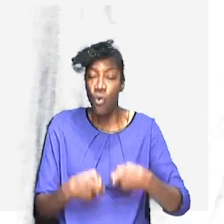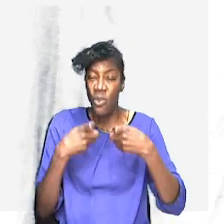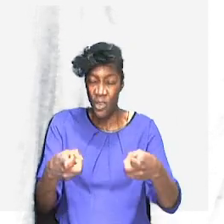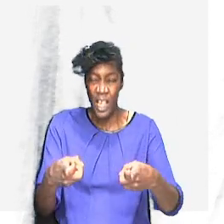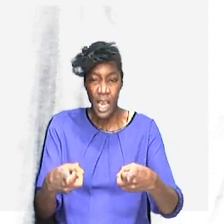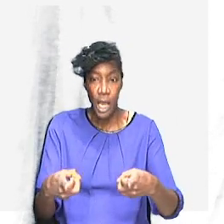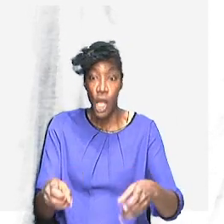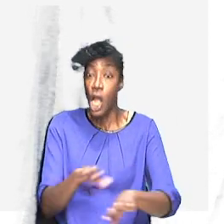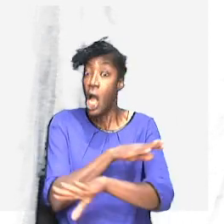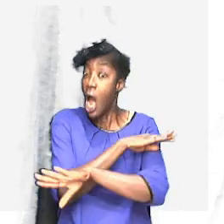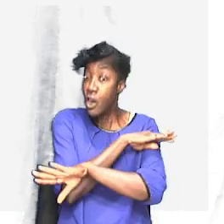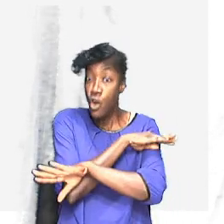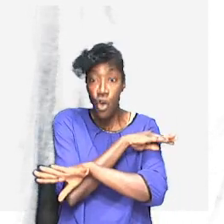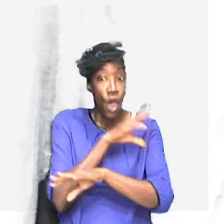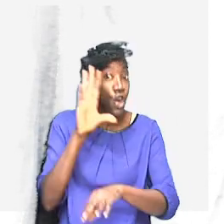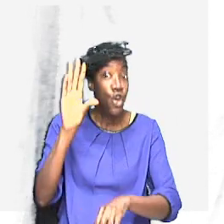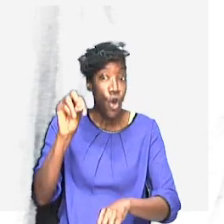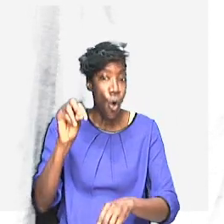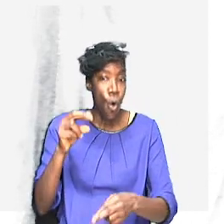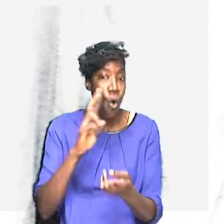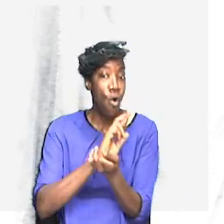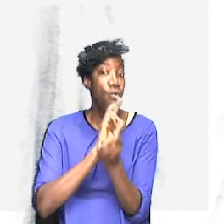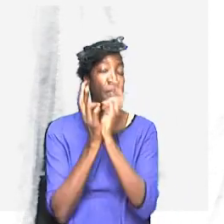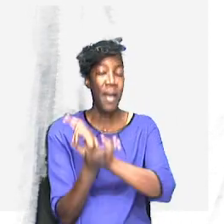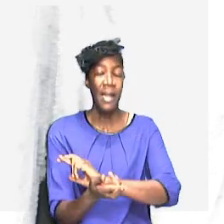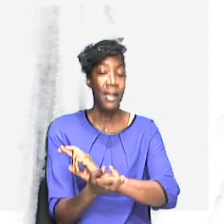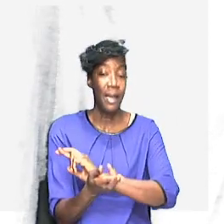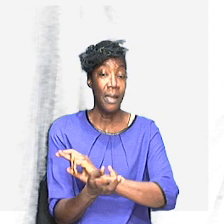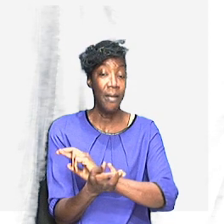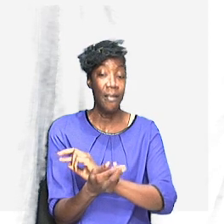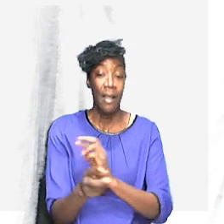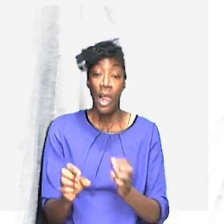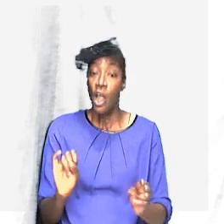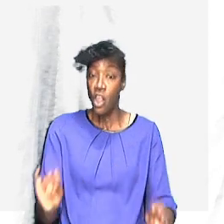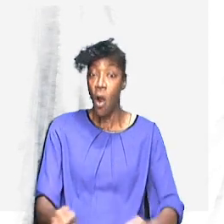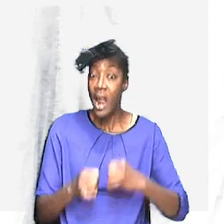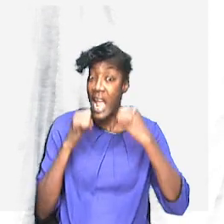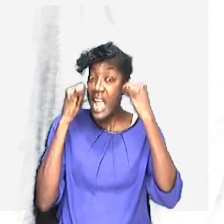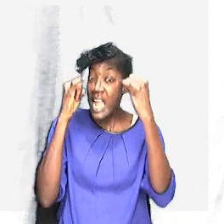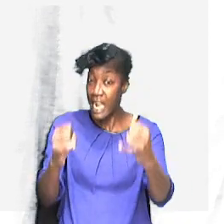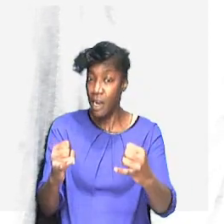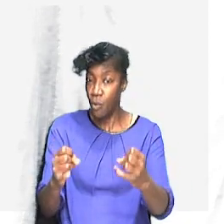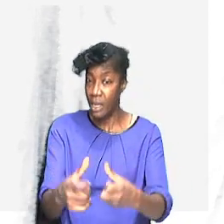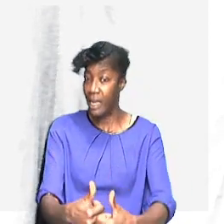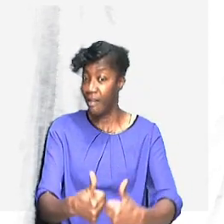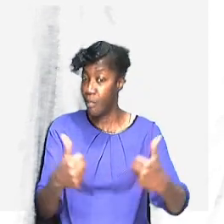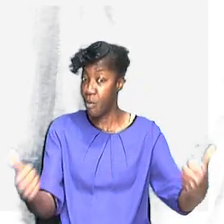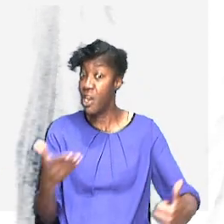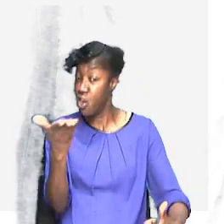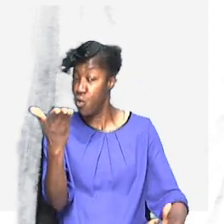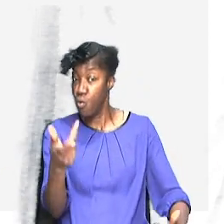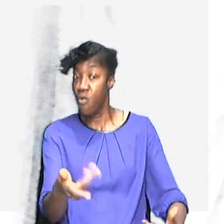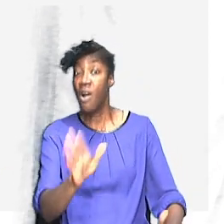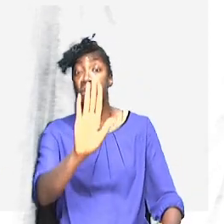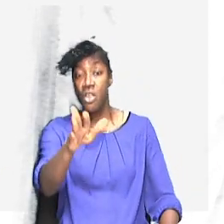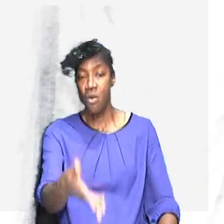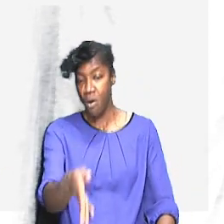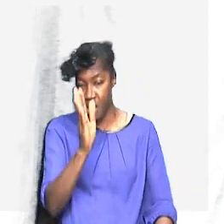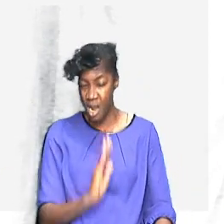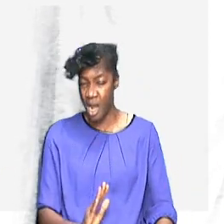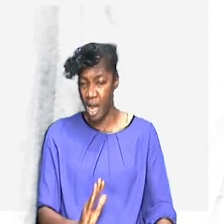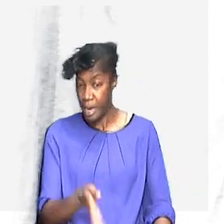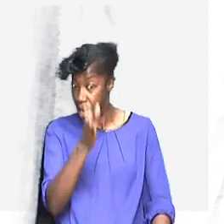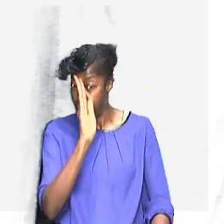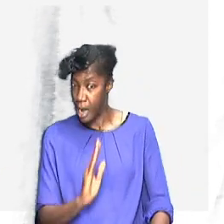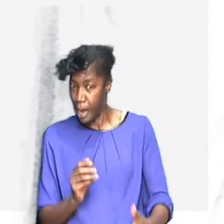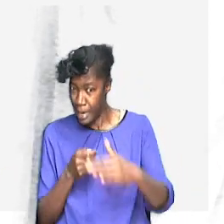of repentance. Amen. So the scripture says, "But your iniquity has separated you from your God, and from your sins God has hid